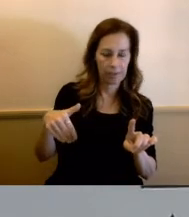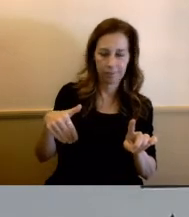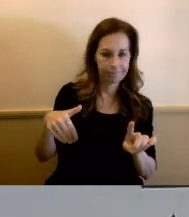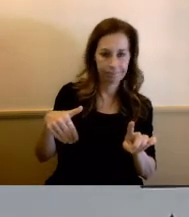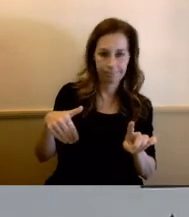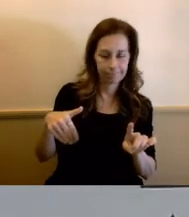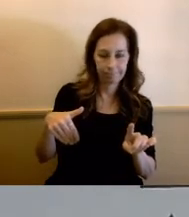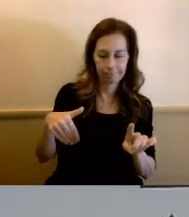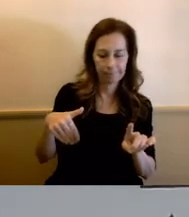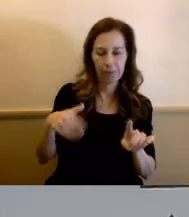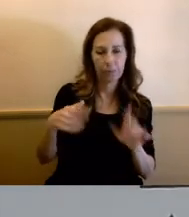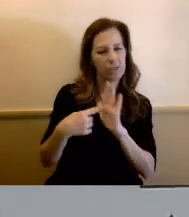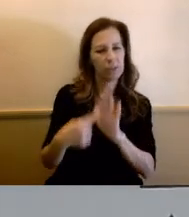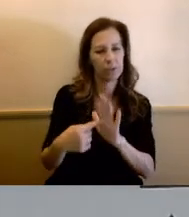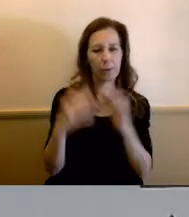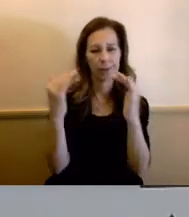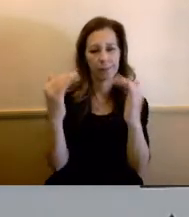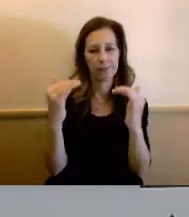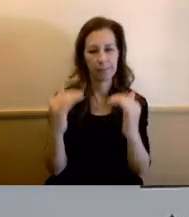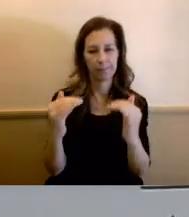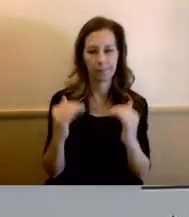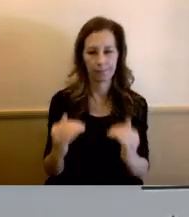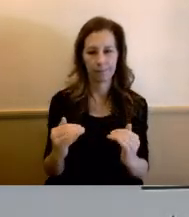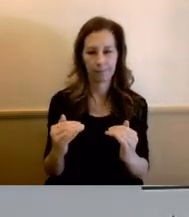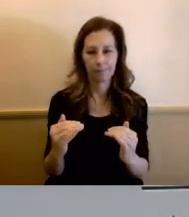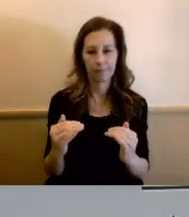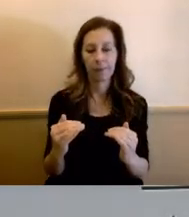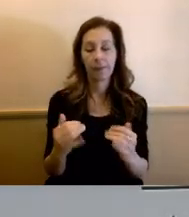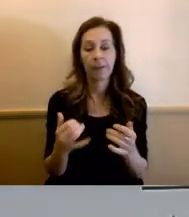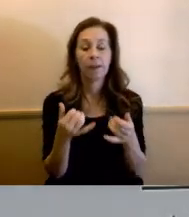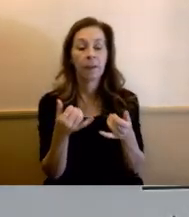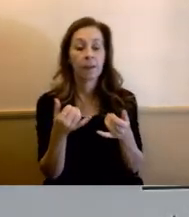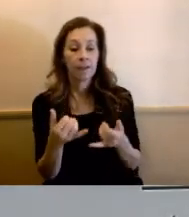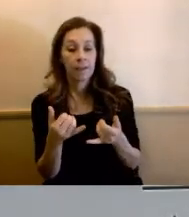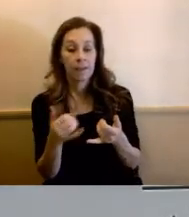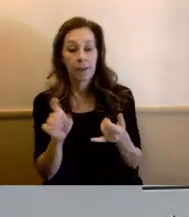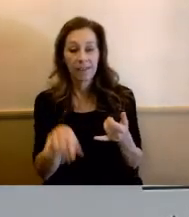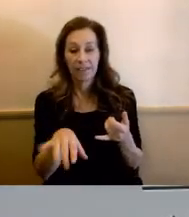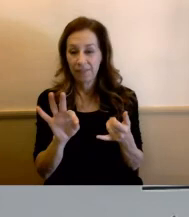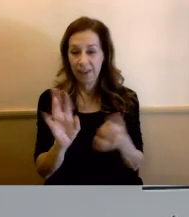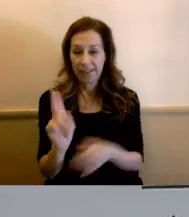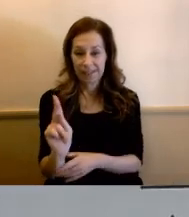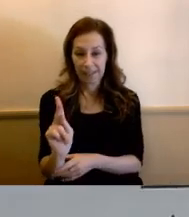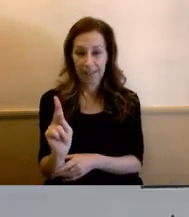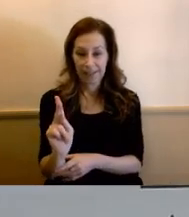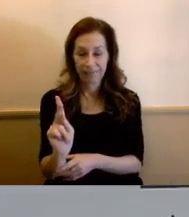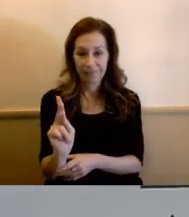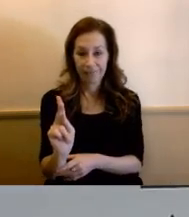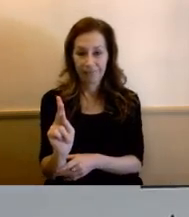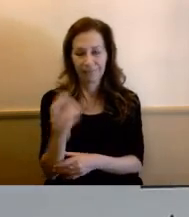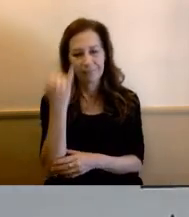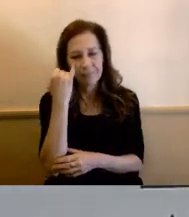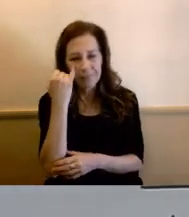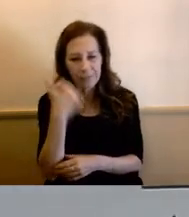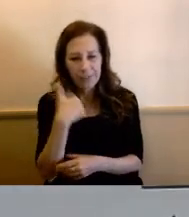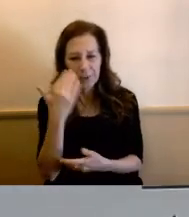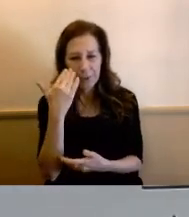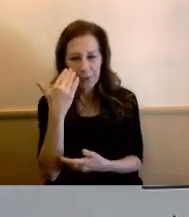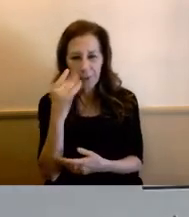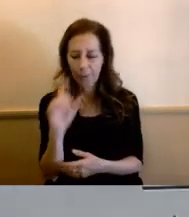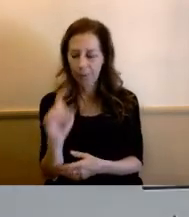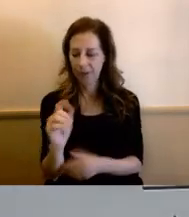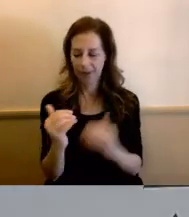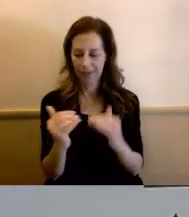step. Now, I need to find k. Well, if I know that x equals